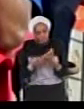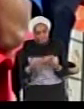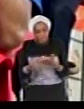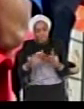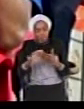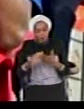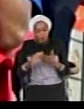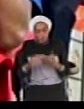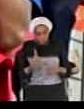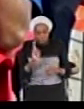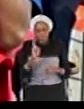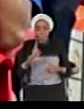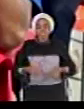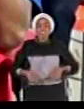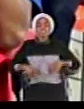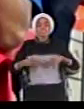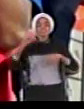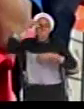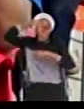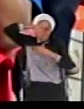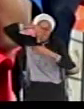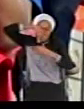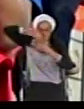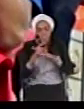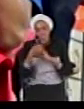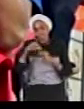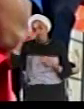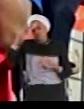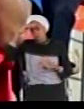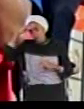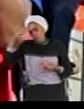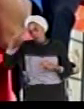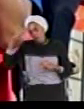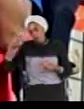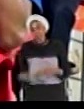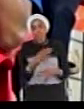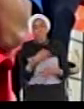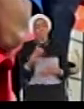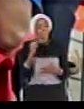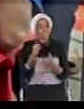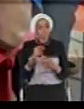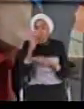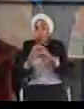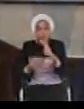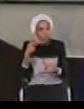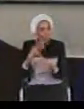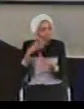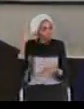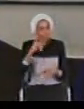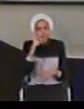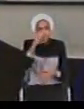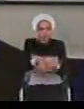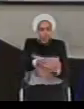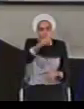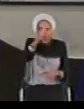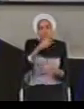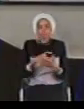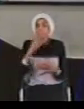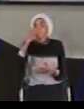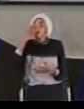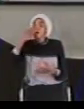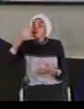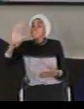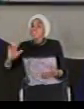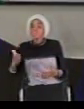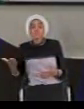lives on the inside of him, and the world will not conquer you, and the evil in the